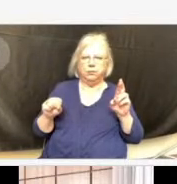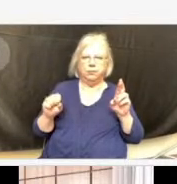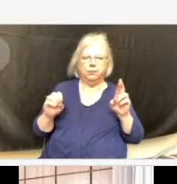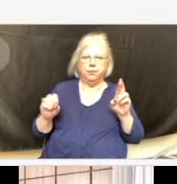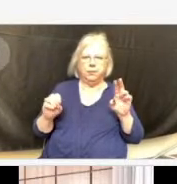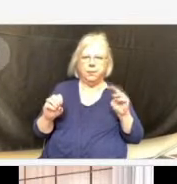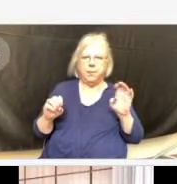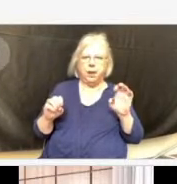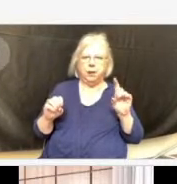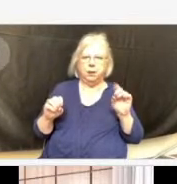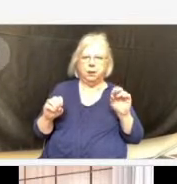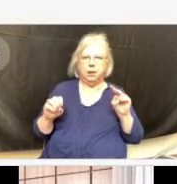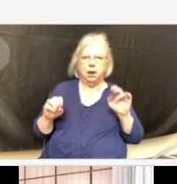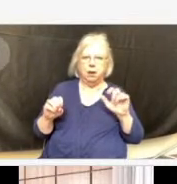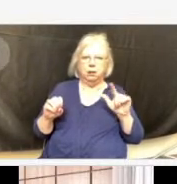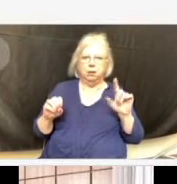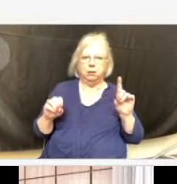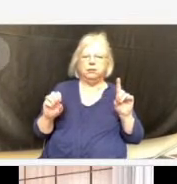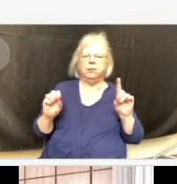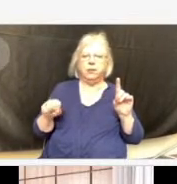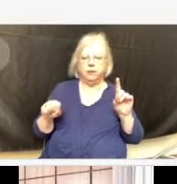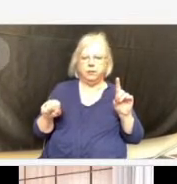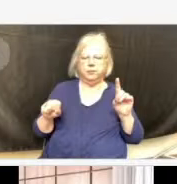McDonald, Yes.